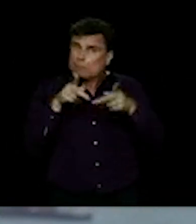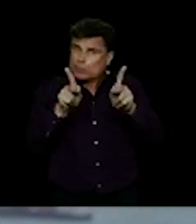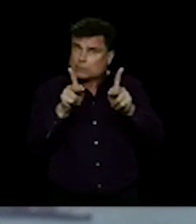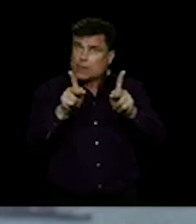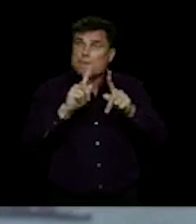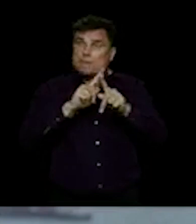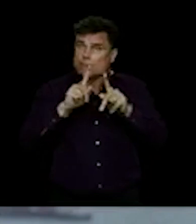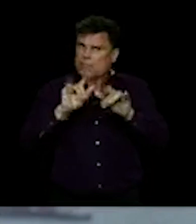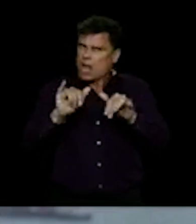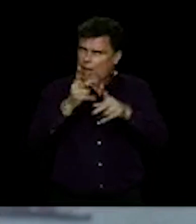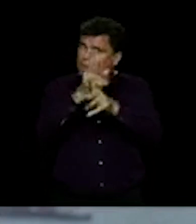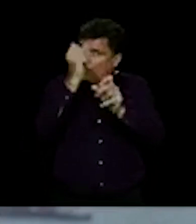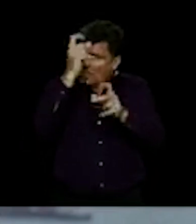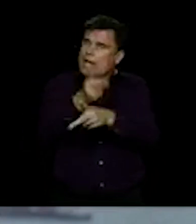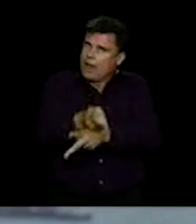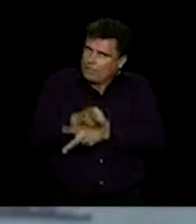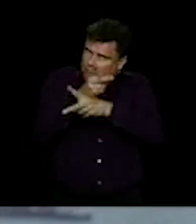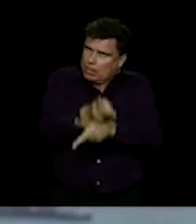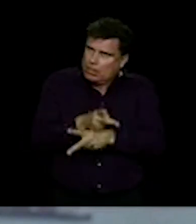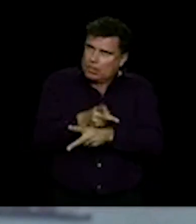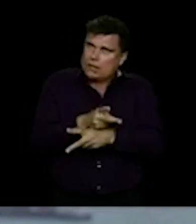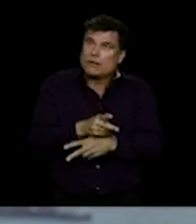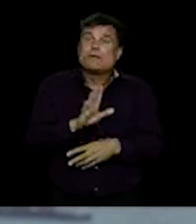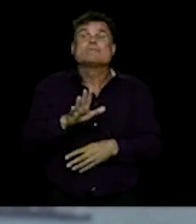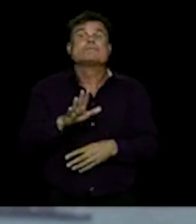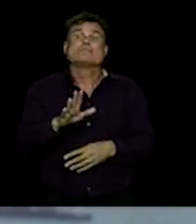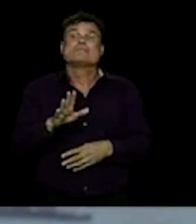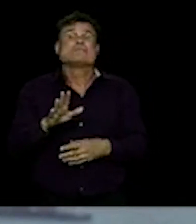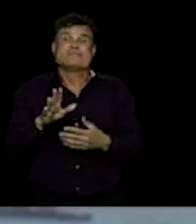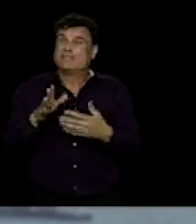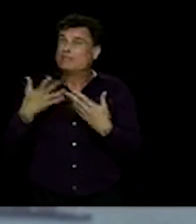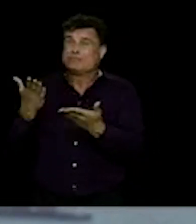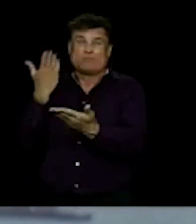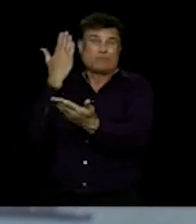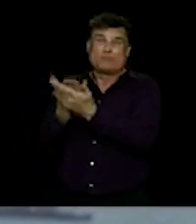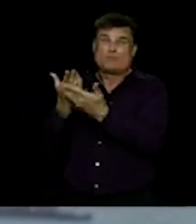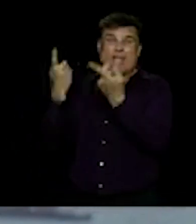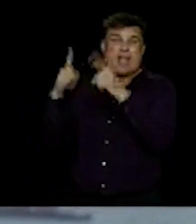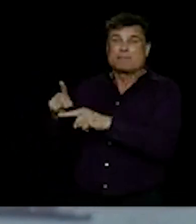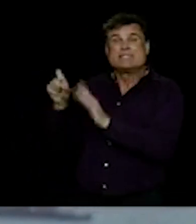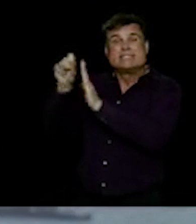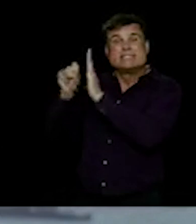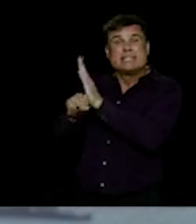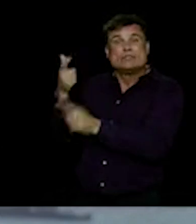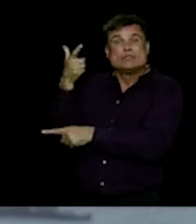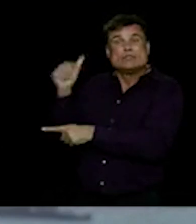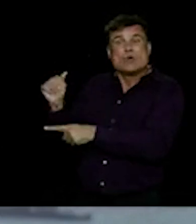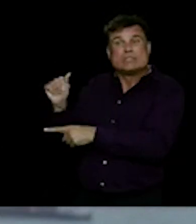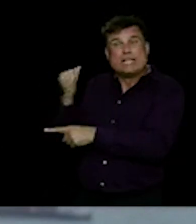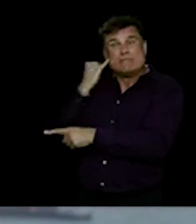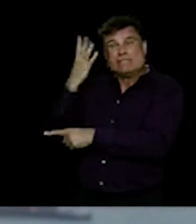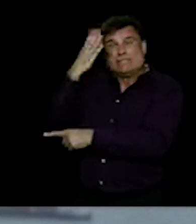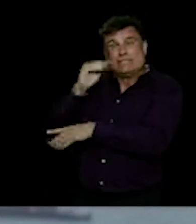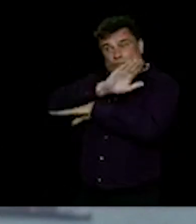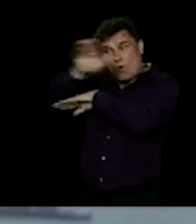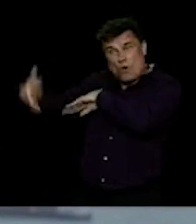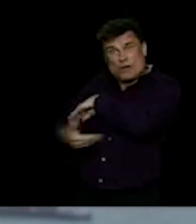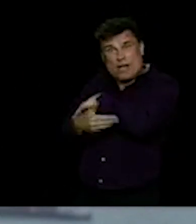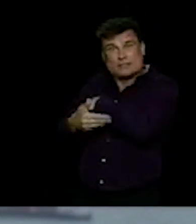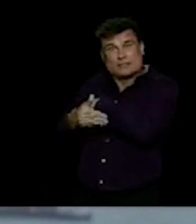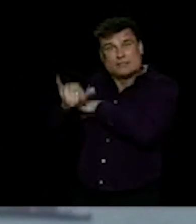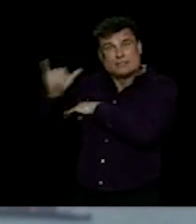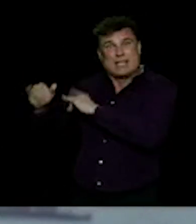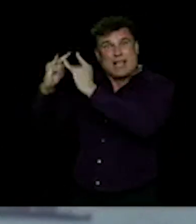very reasons, that it was a situation where you could not control that type of close contact that people were having.